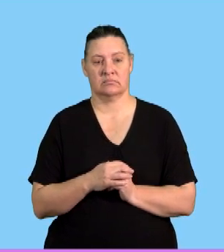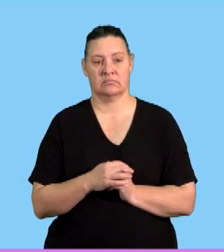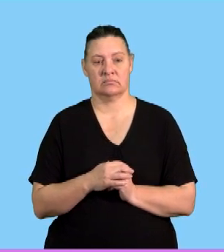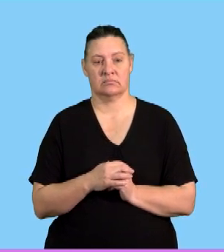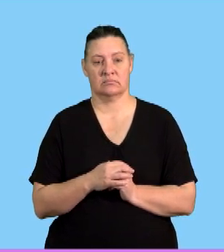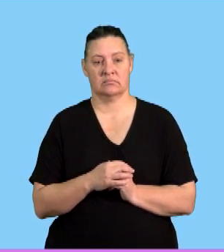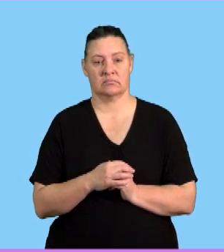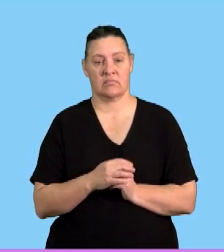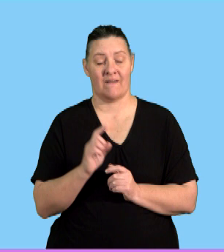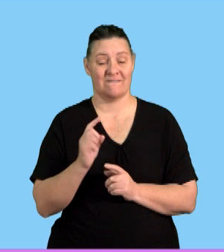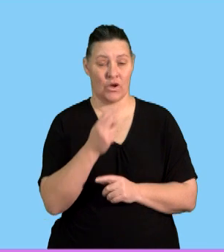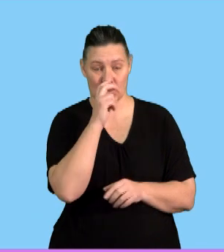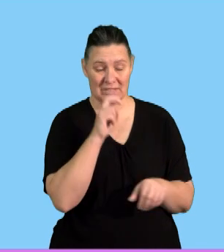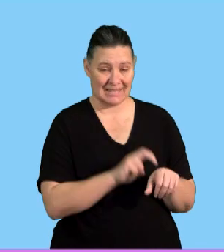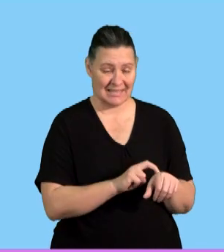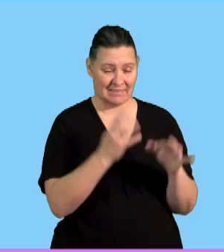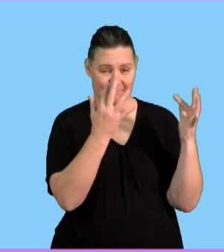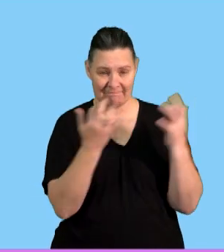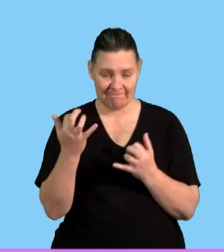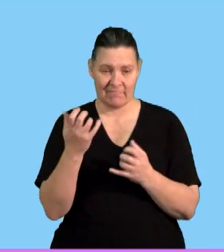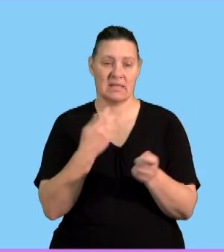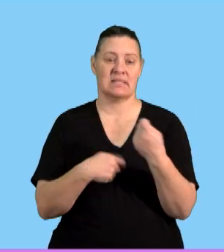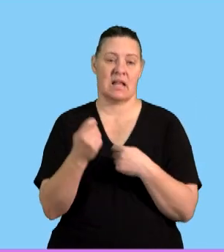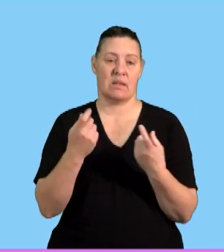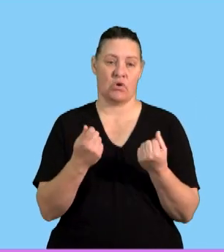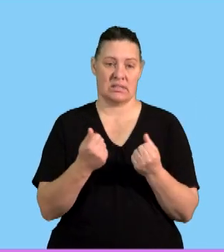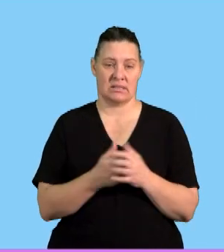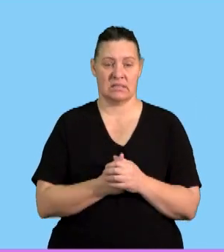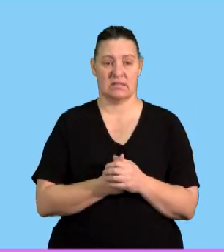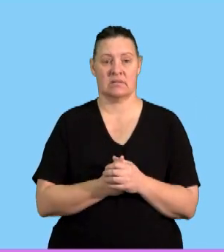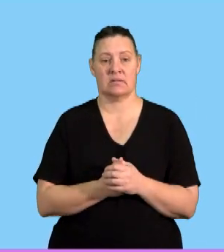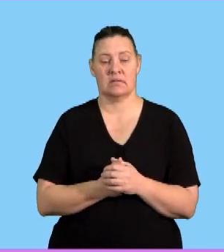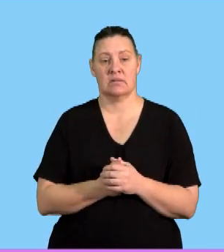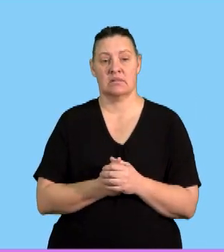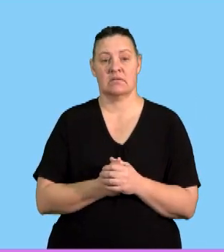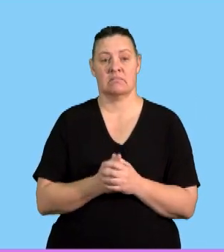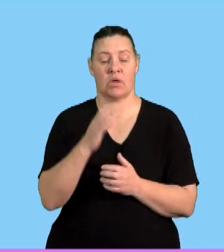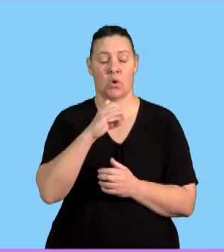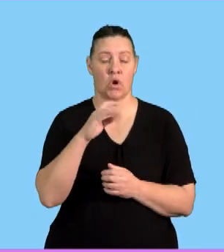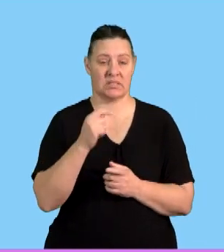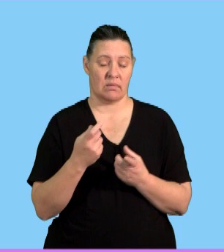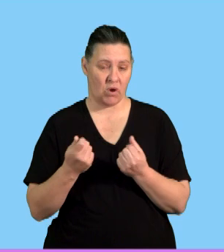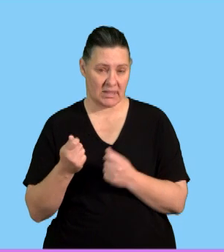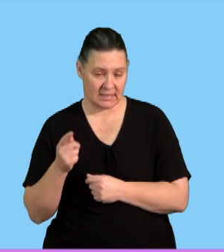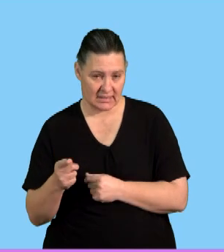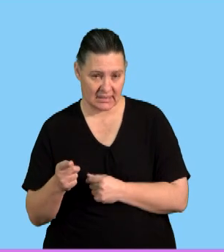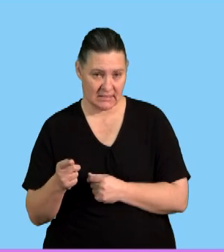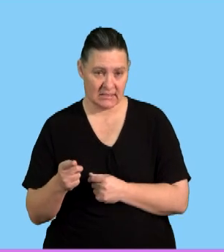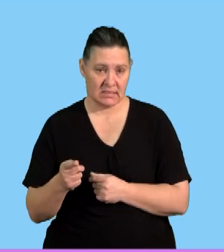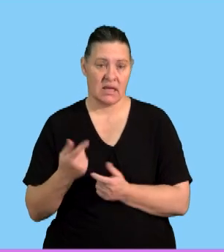So that means first we need to calculate our selling price and our cost price, and then we need